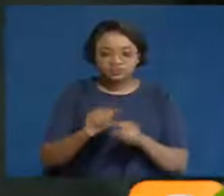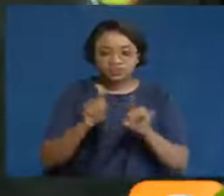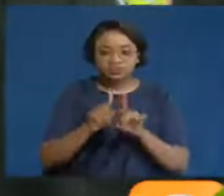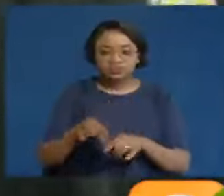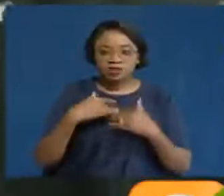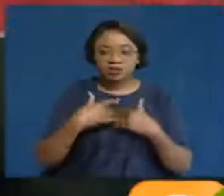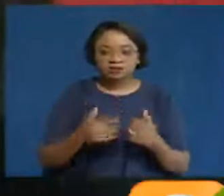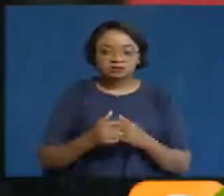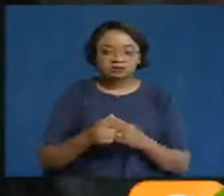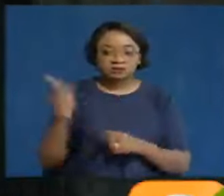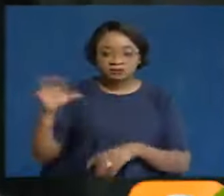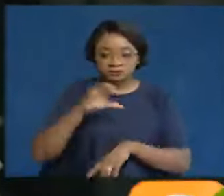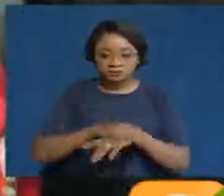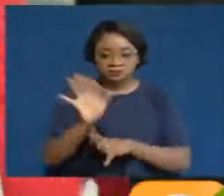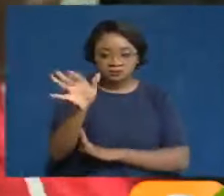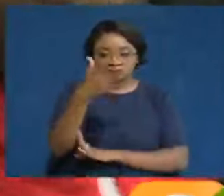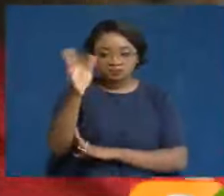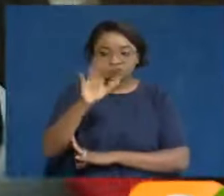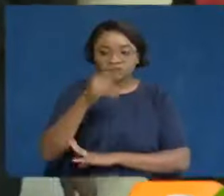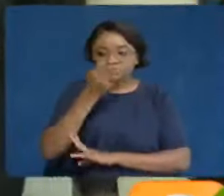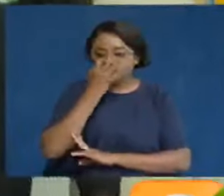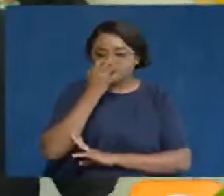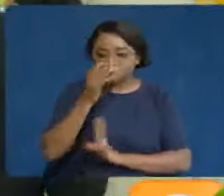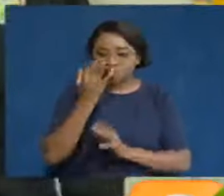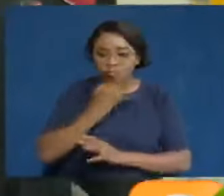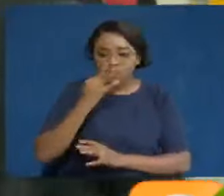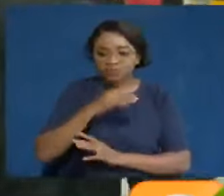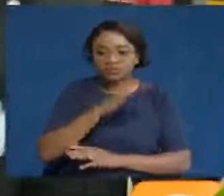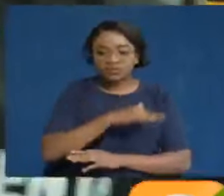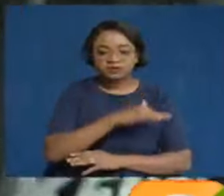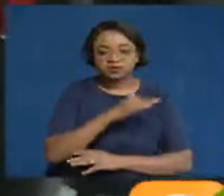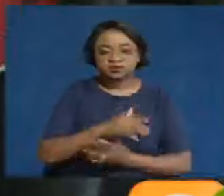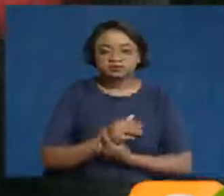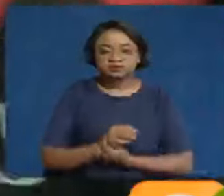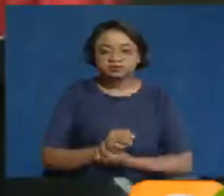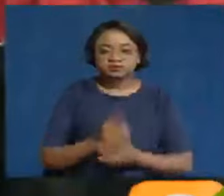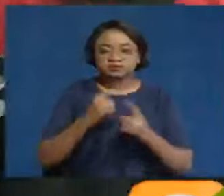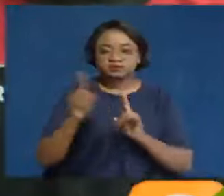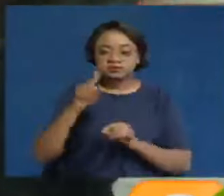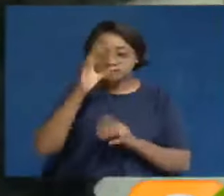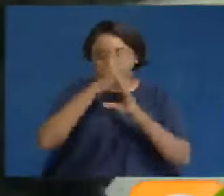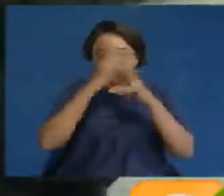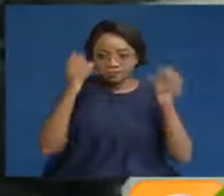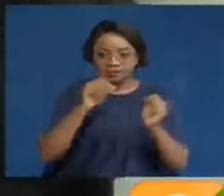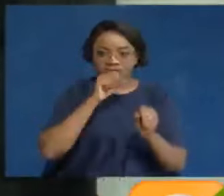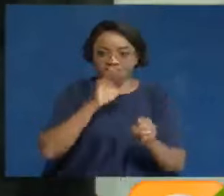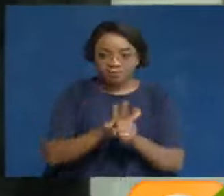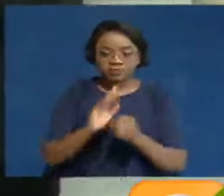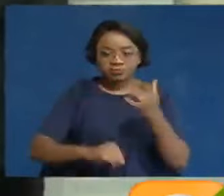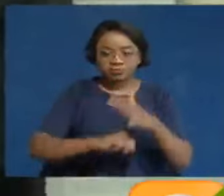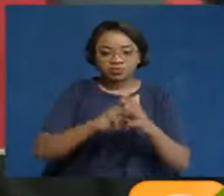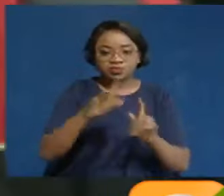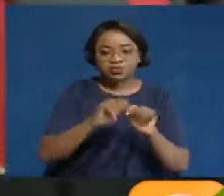received the national flag from President William Ruto on Wednesday afternoon at State House, Nairobi. The president pledged to support the team and even sponsored